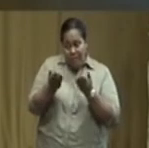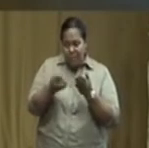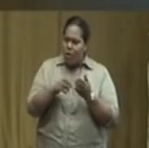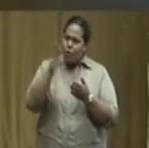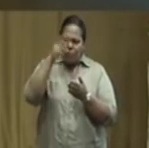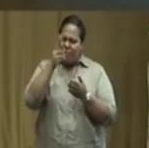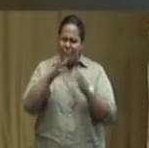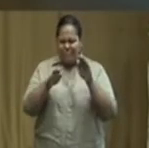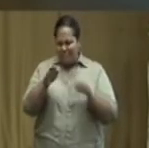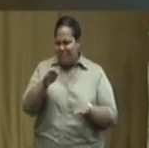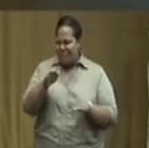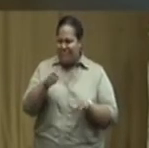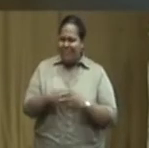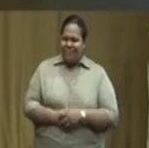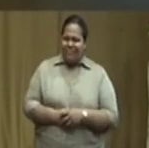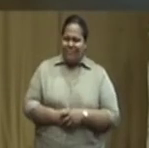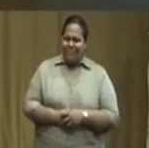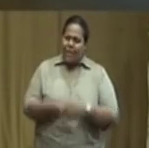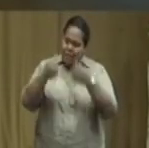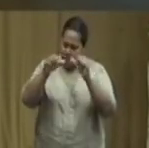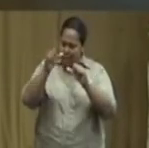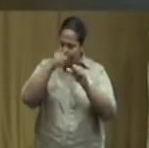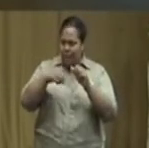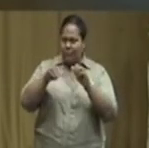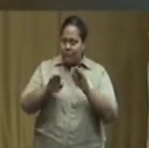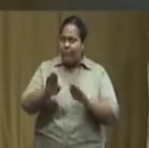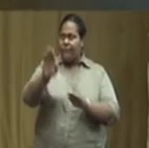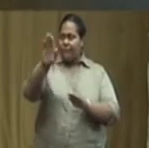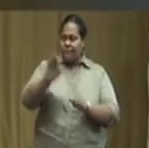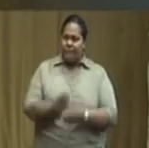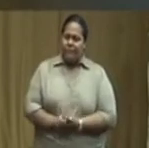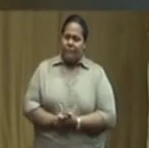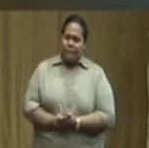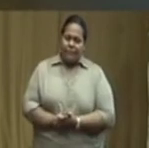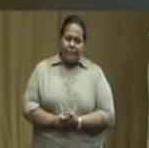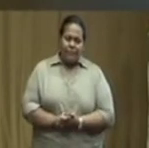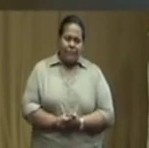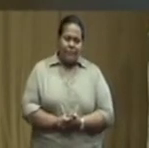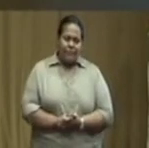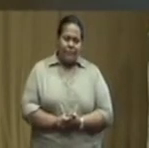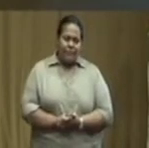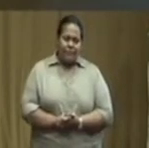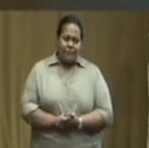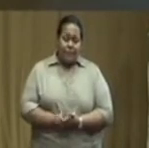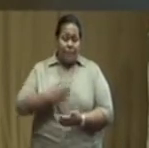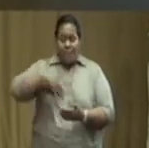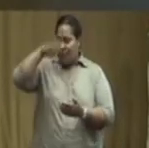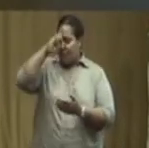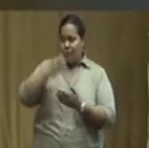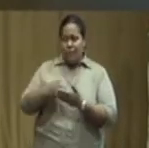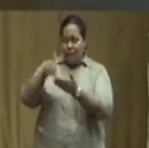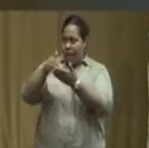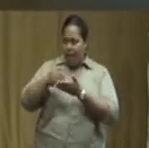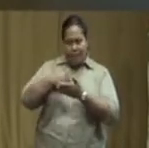the way the tide is turning, and we may as well swim with it rather than against it. In my experience, it has been a great help for